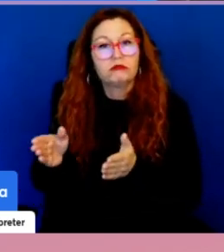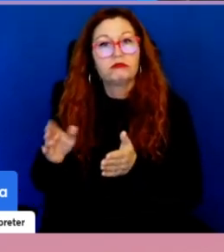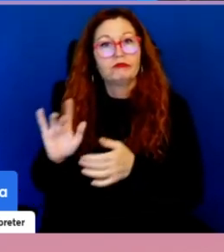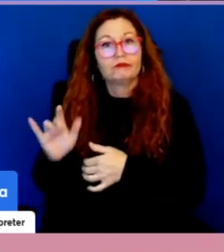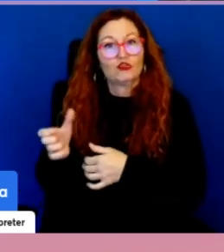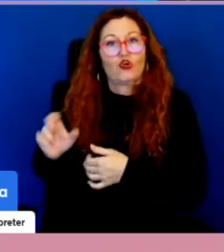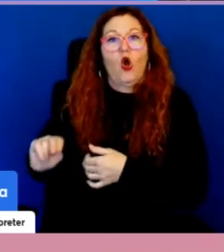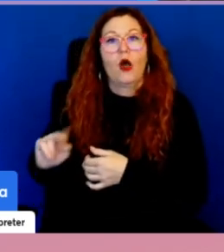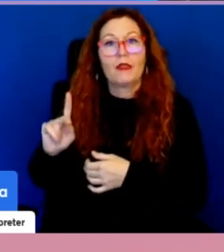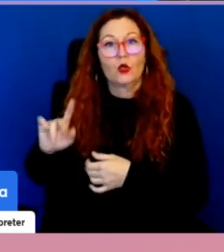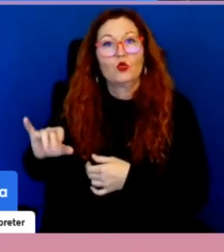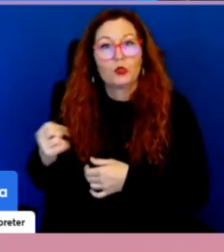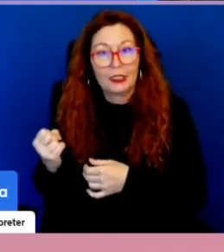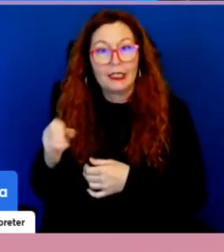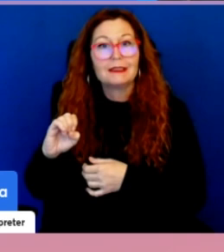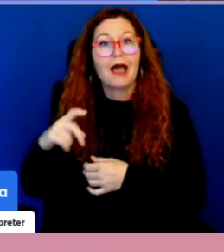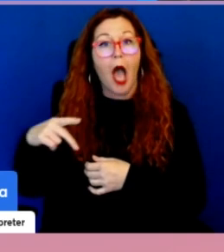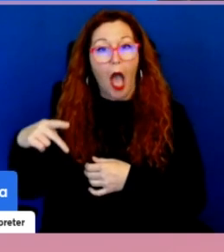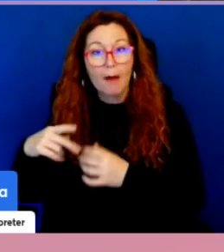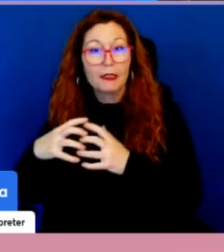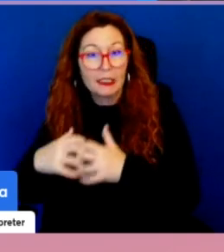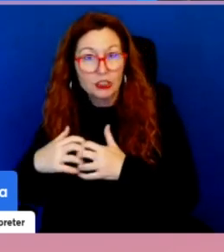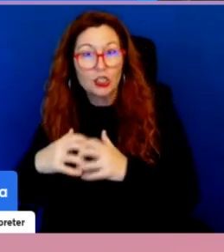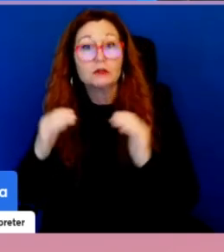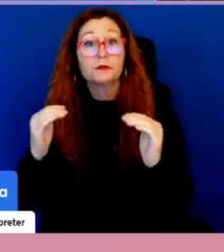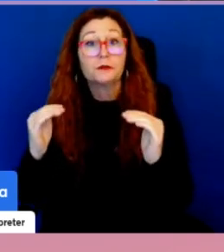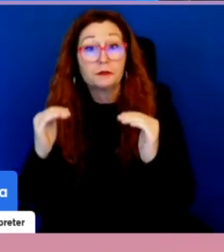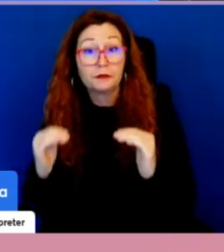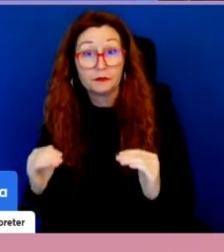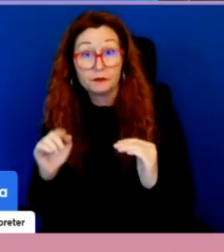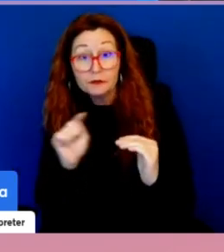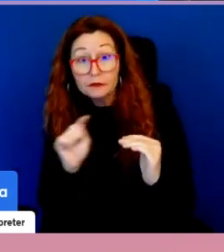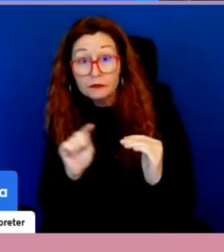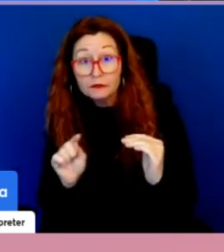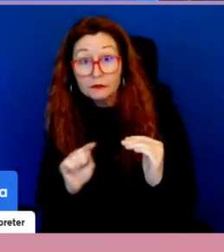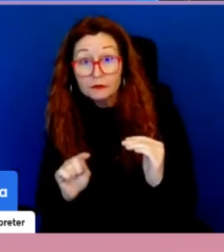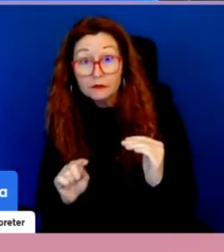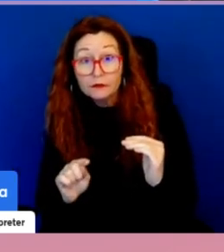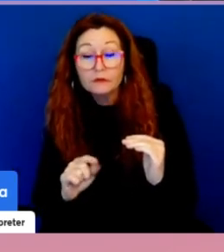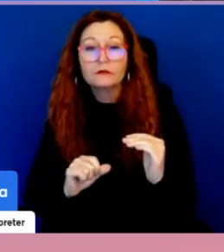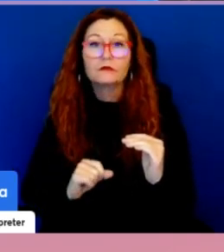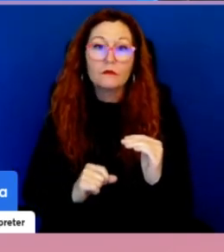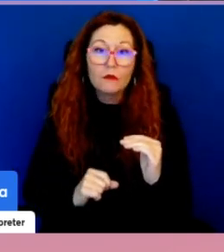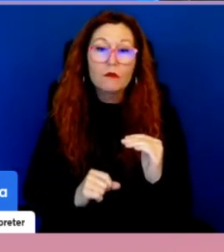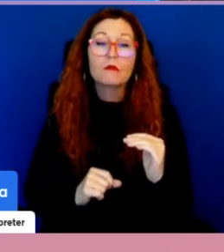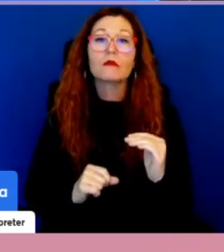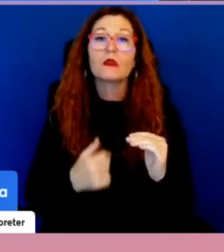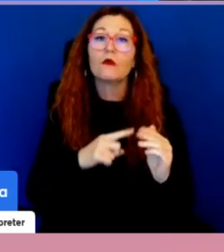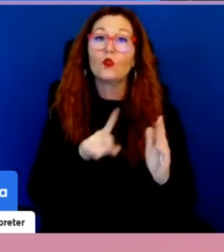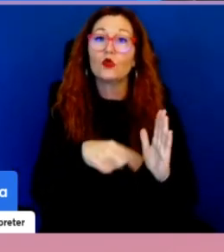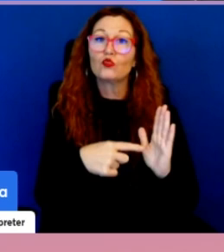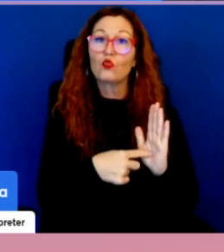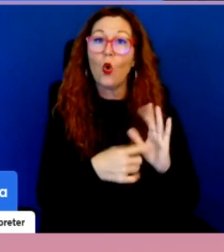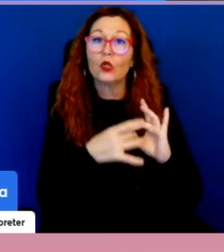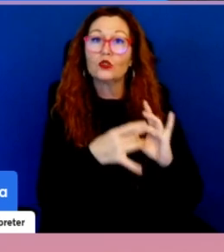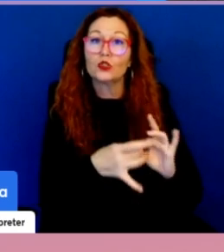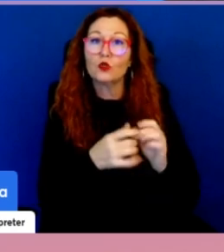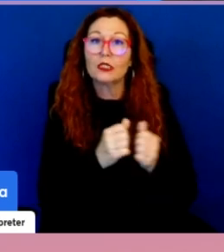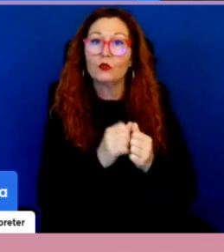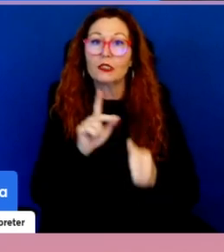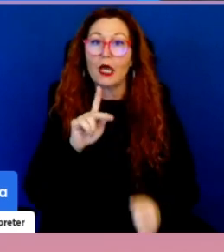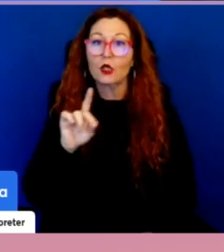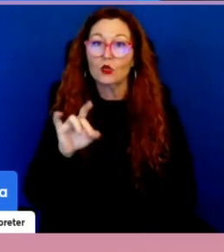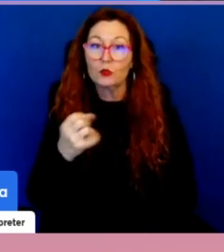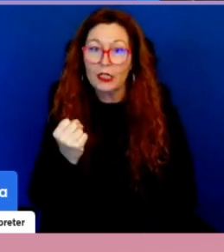If I drill down one step further, we can see what that looks like. And so we have a role associated with that Kubernetes auth